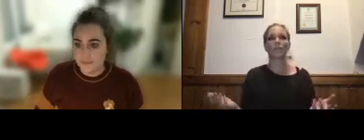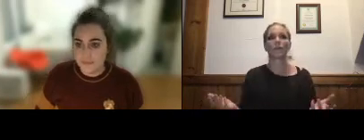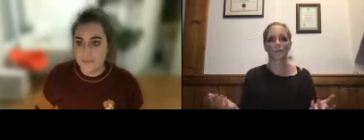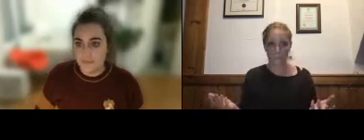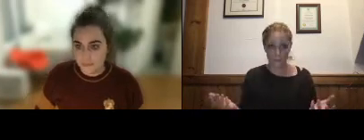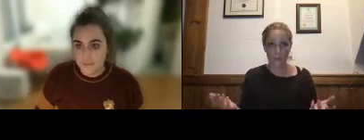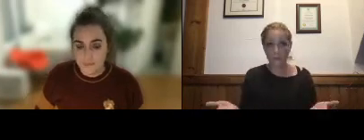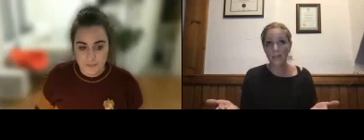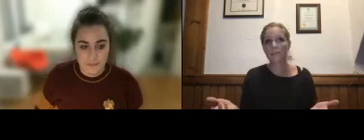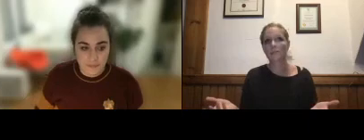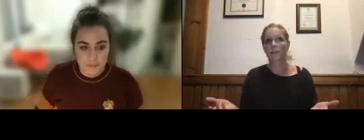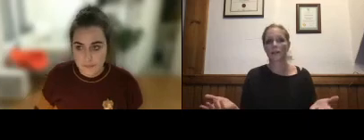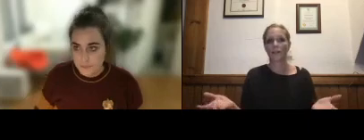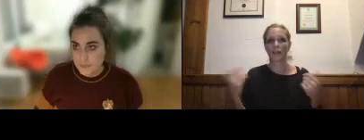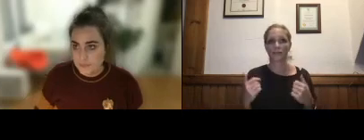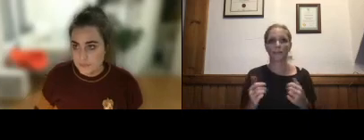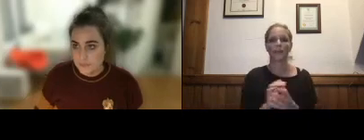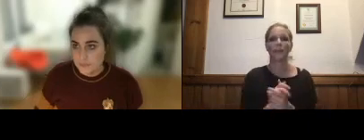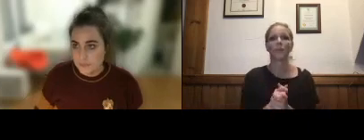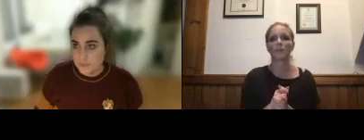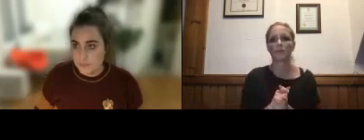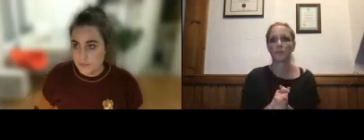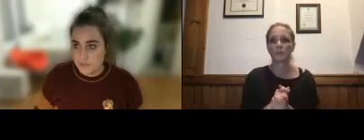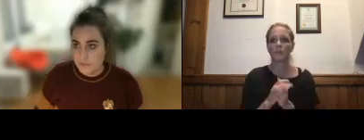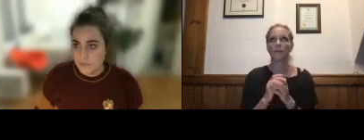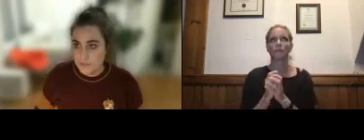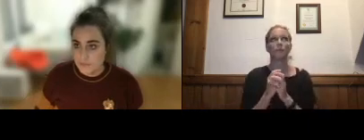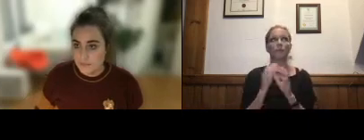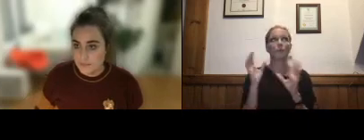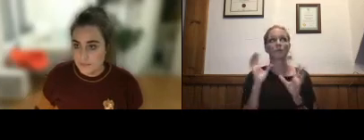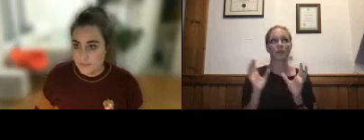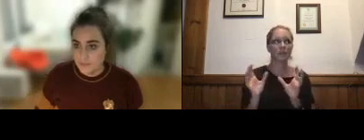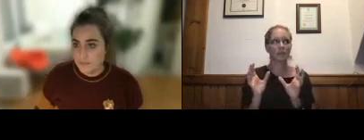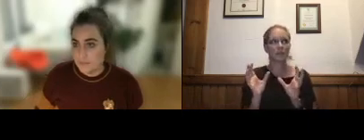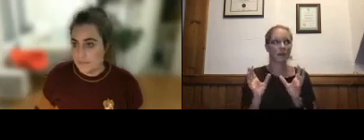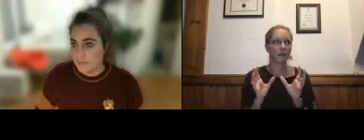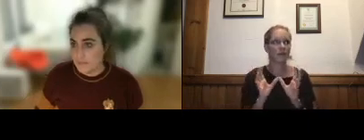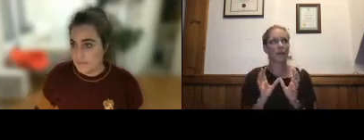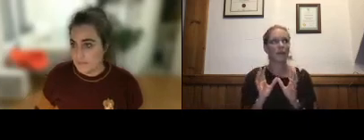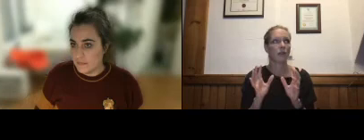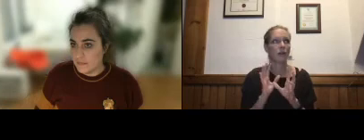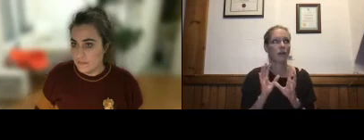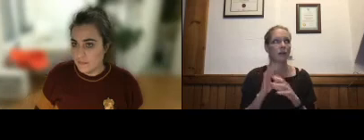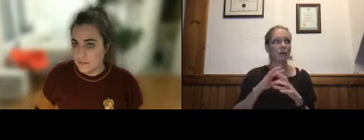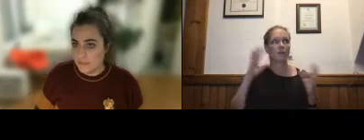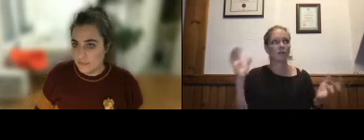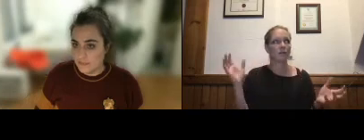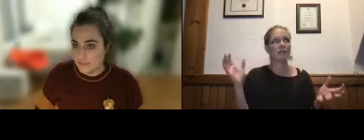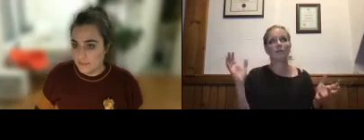looked for genes that contribute. There's a certain sort of percentage of